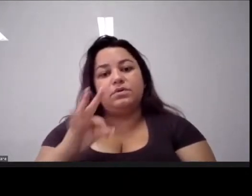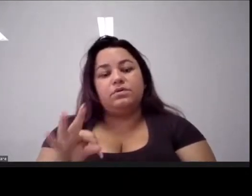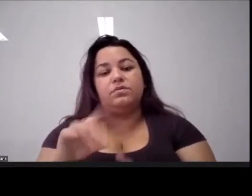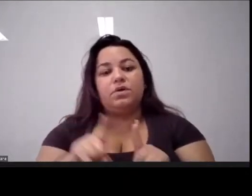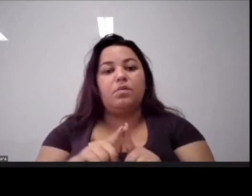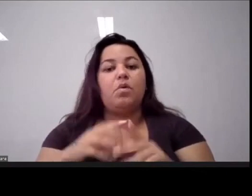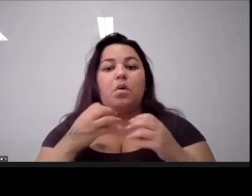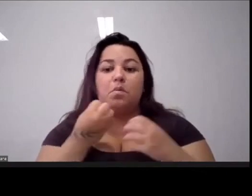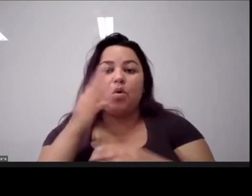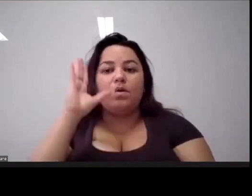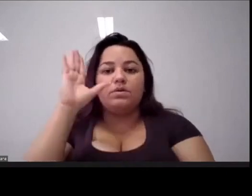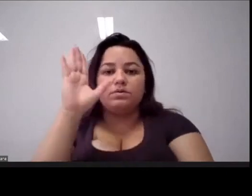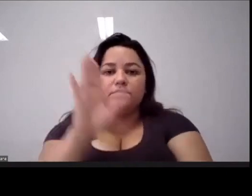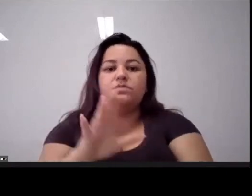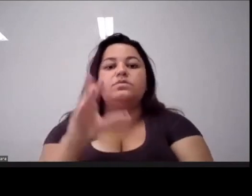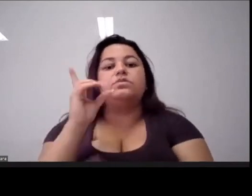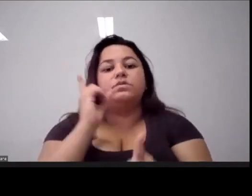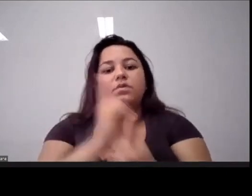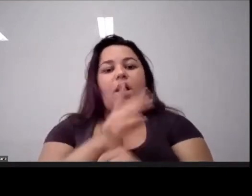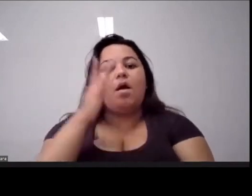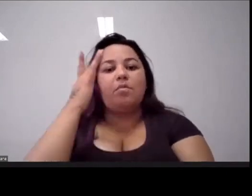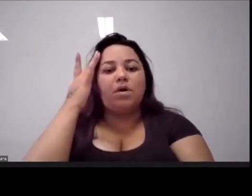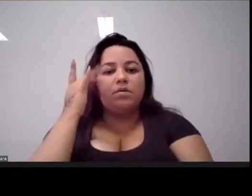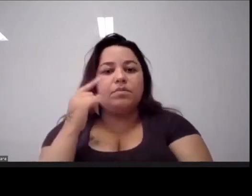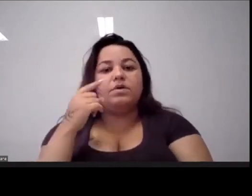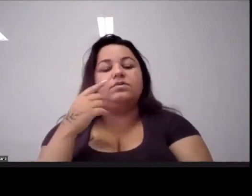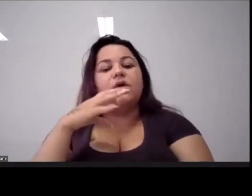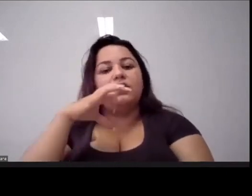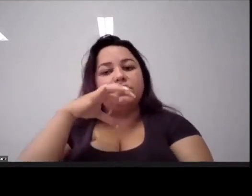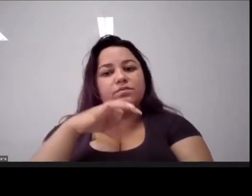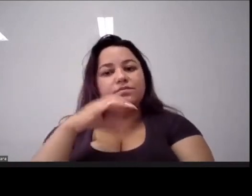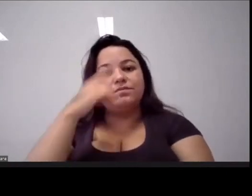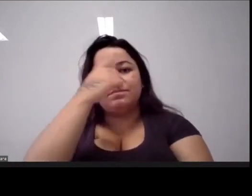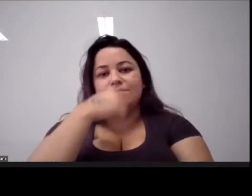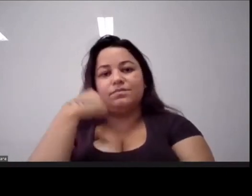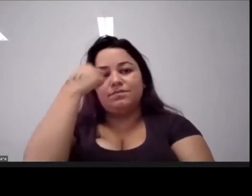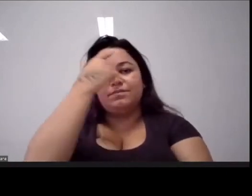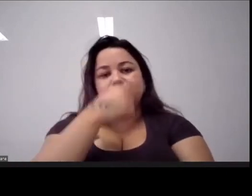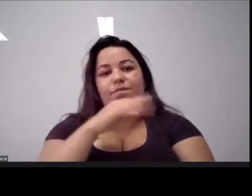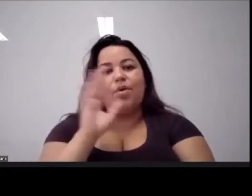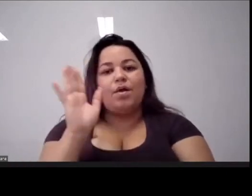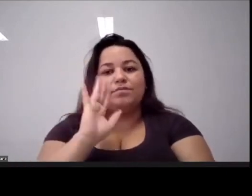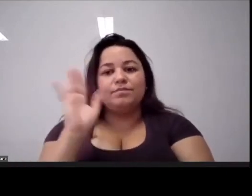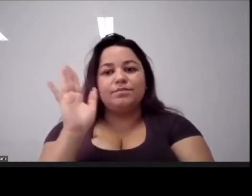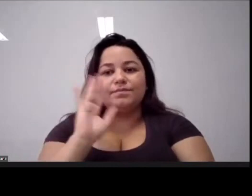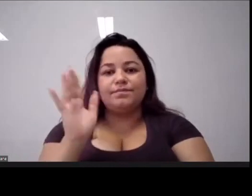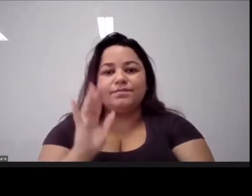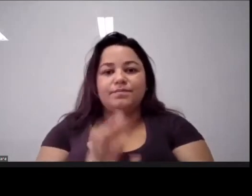and Social Security. Have a great afternoon, and we will see each other once again tomorrow.